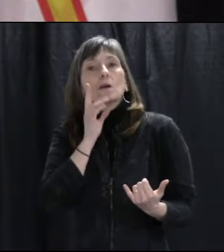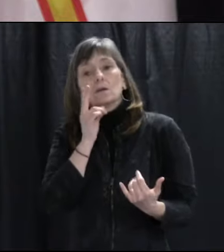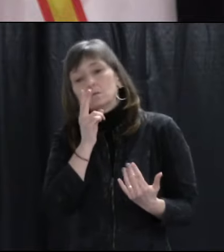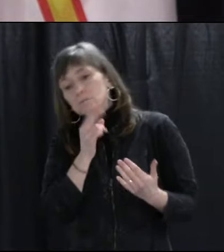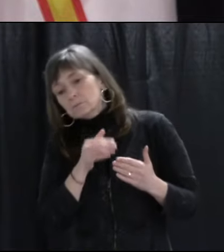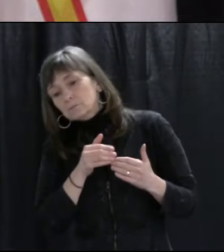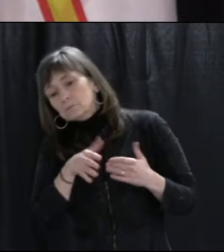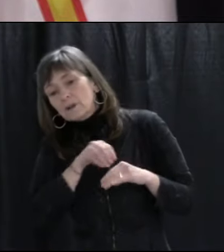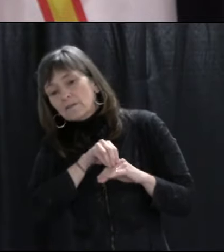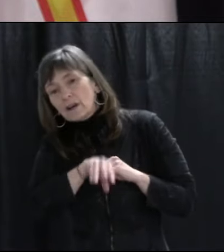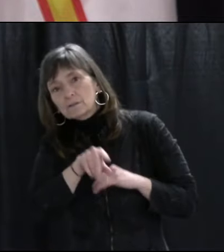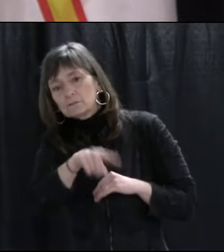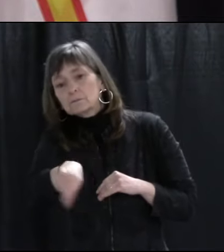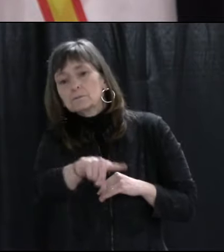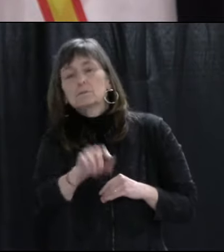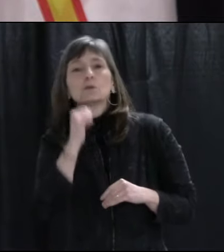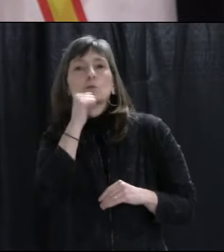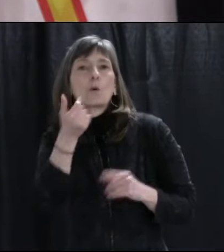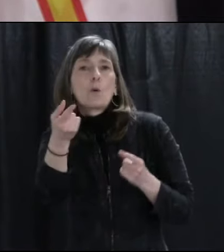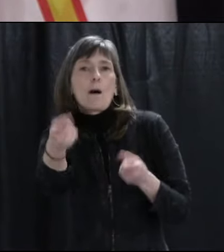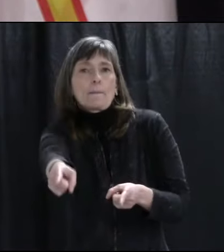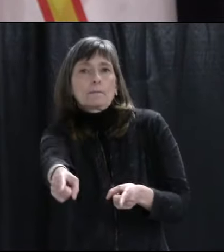for tomorrow. So thank you very much.